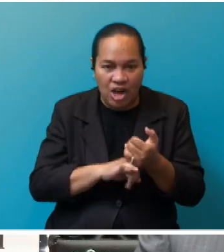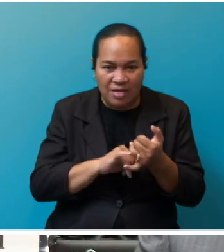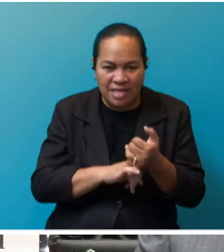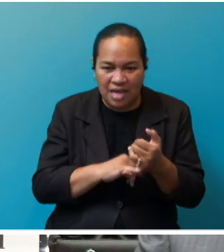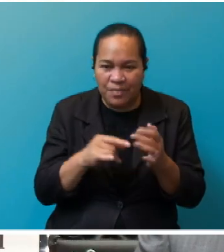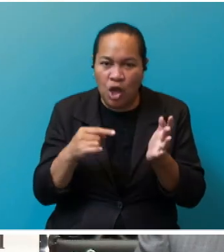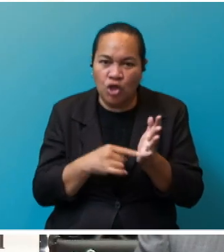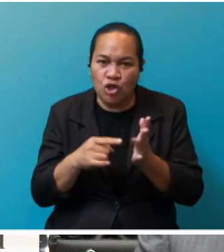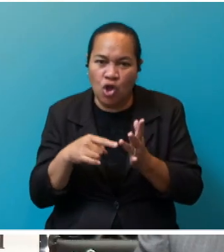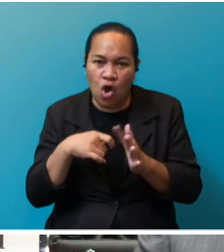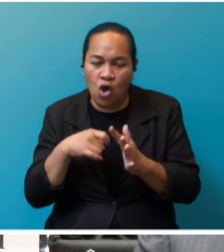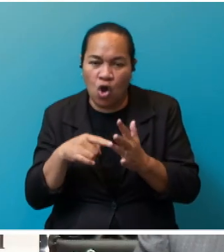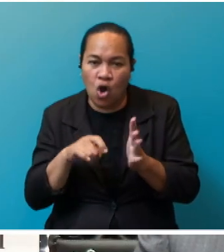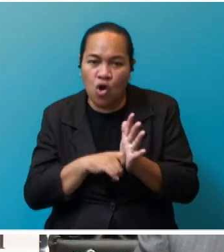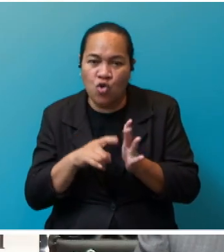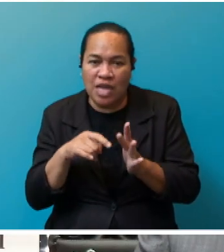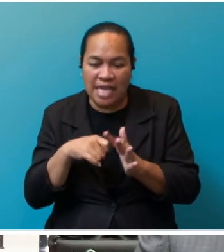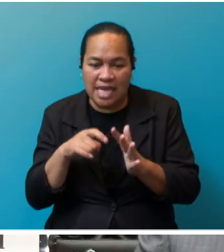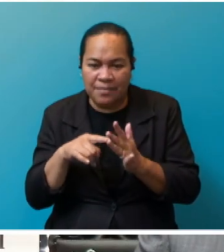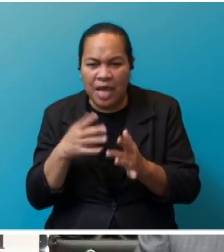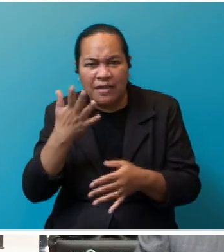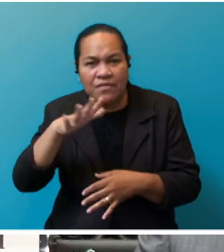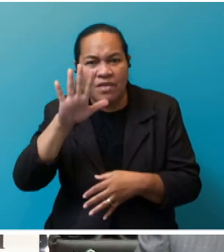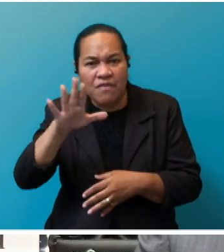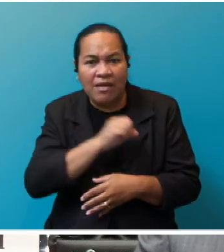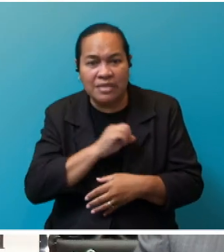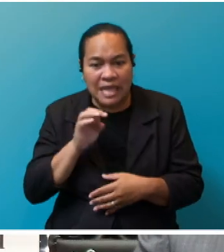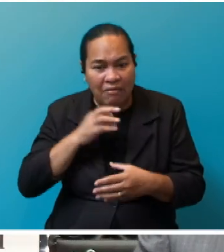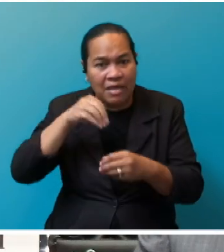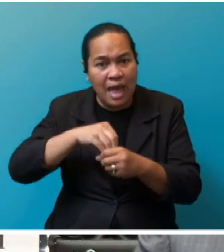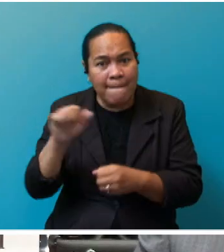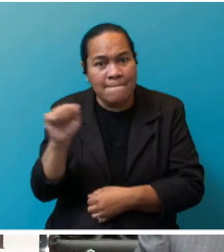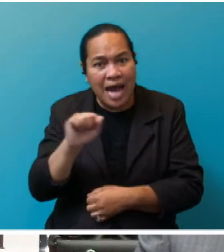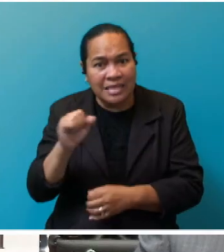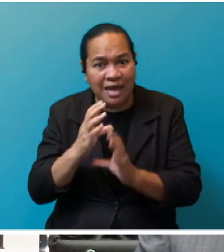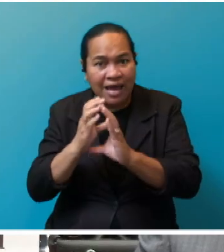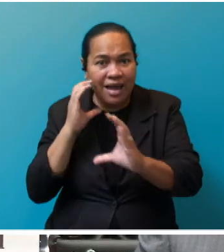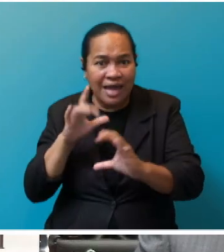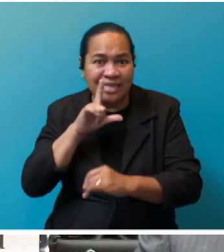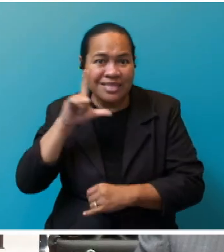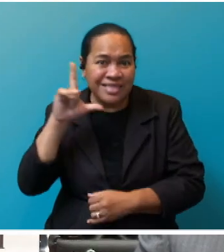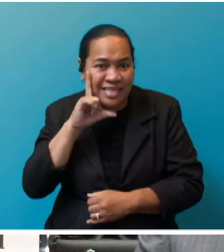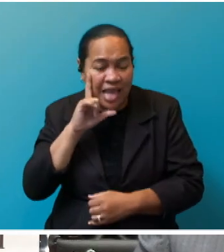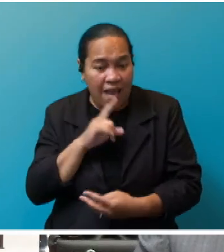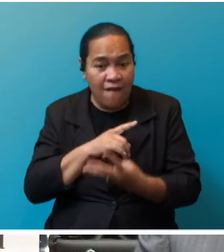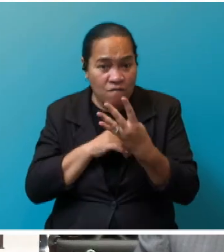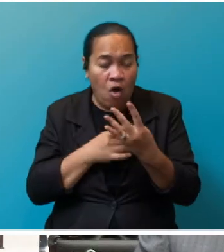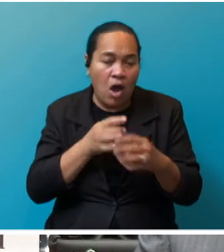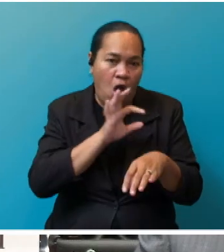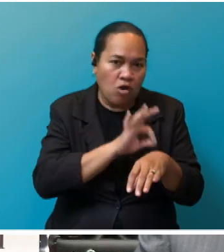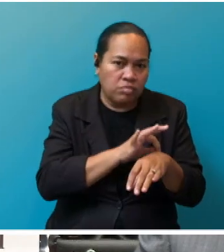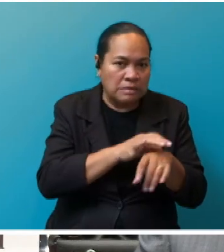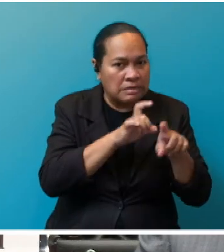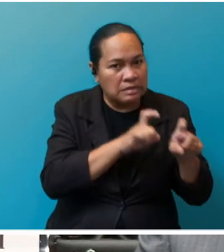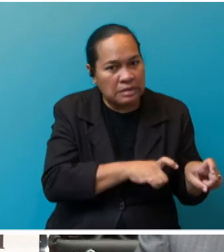The 55 workers who were in the bus yesterday, 4 are admitted. The